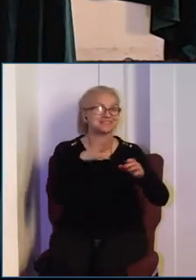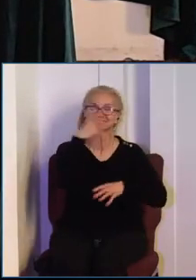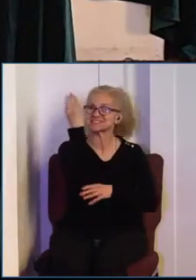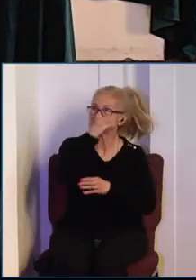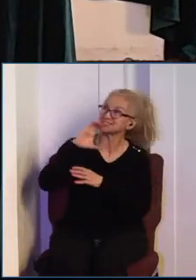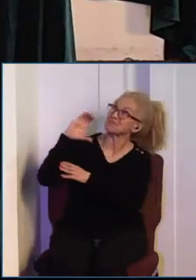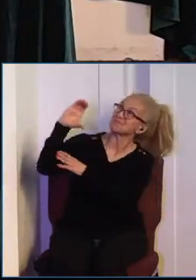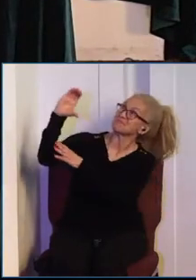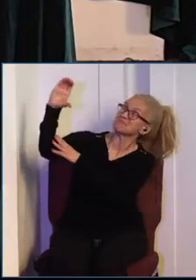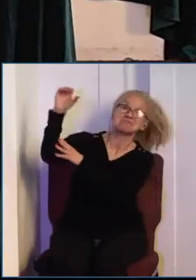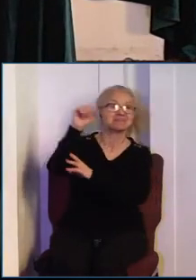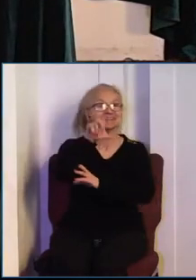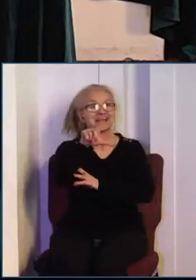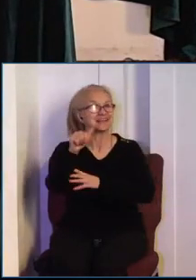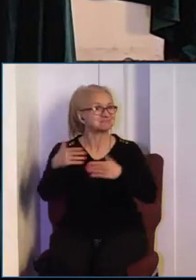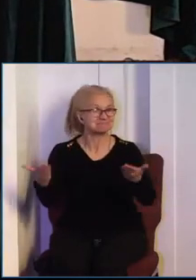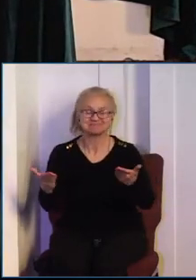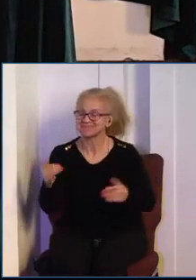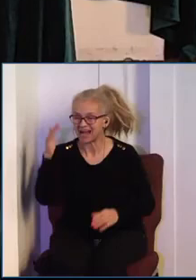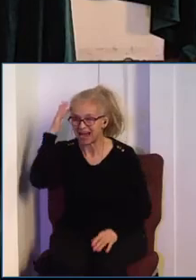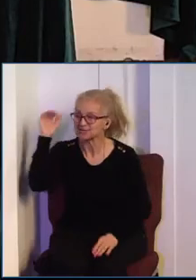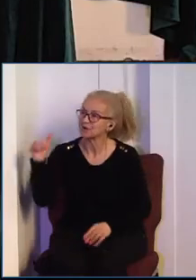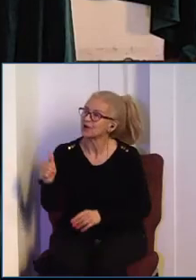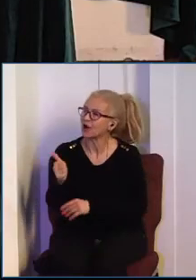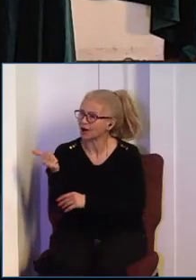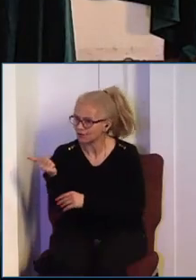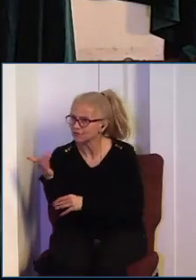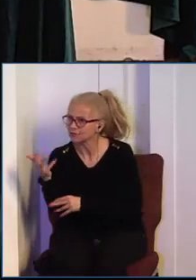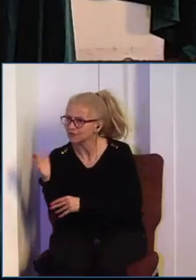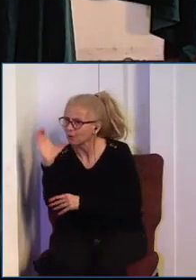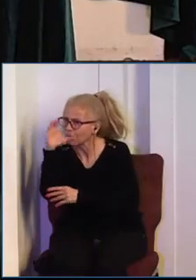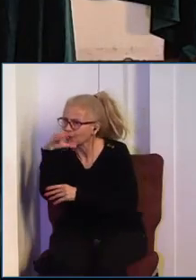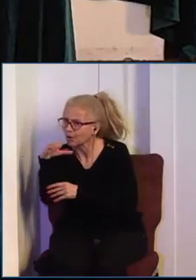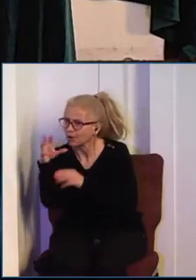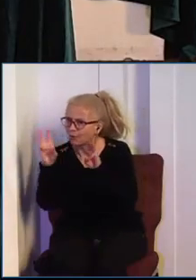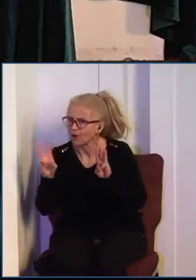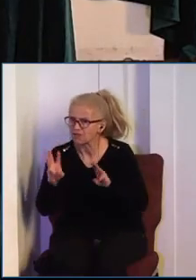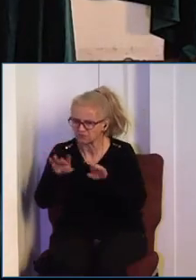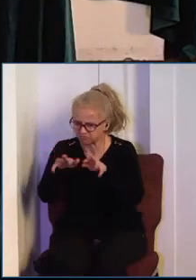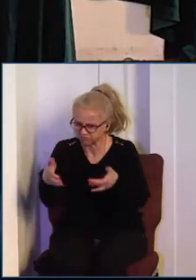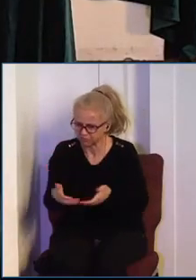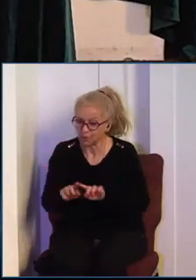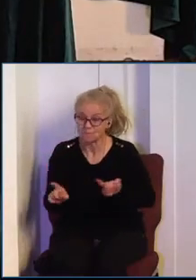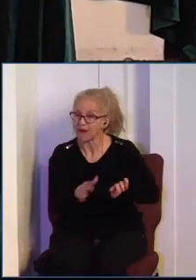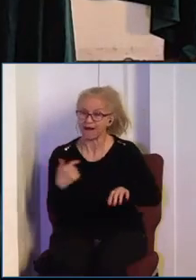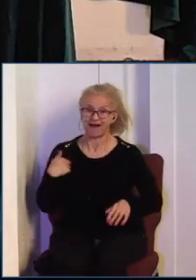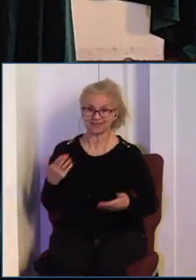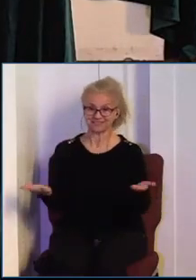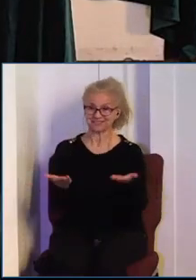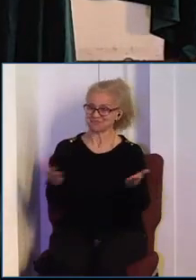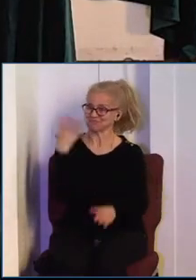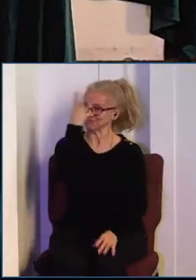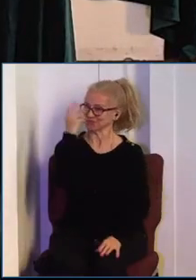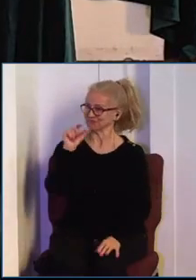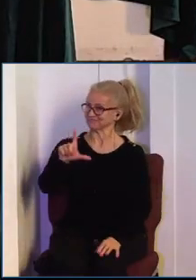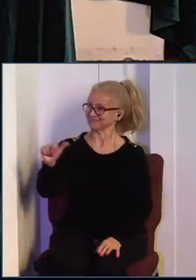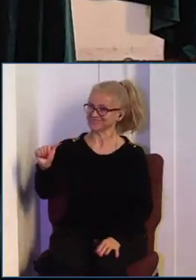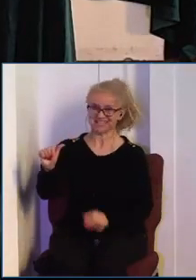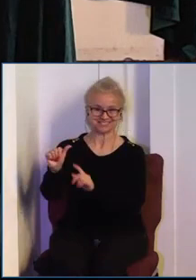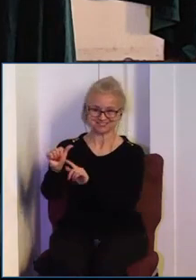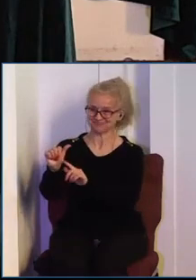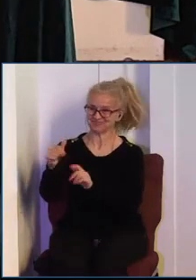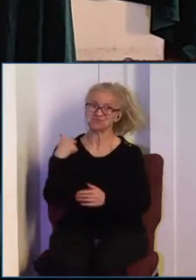here in Los Angeles. I know there's some other weird weather around the world, but today it's beautiful here in Los Angeles, and we thank